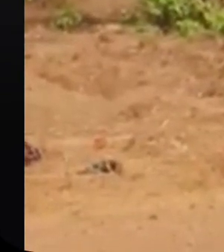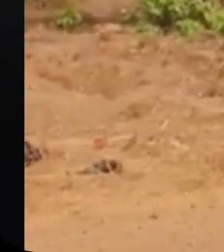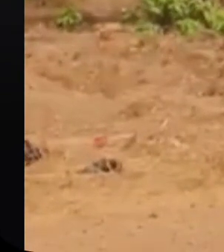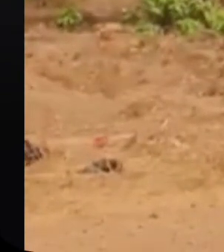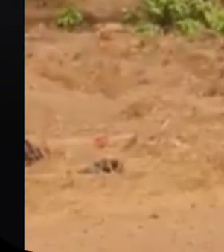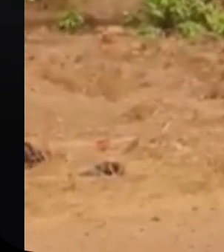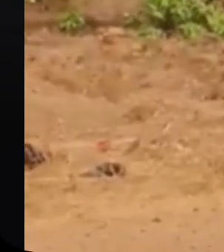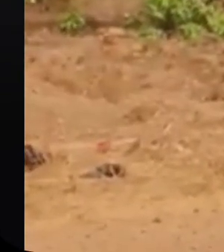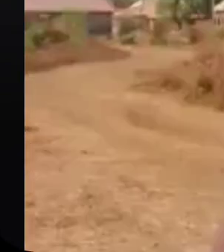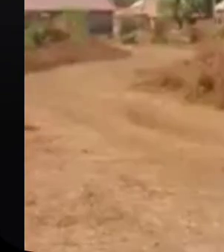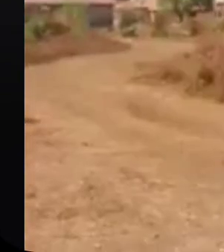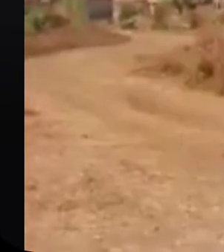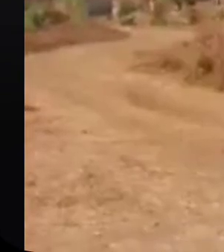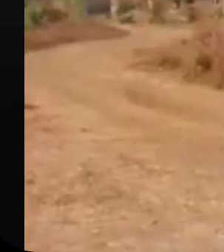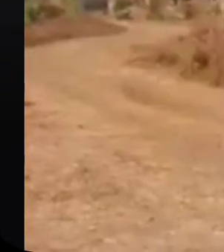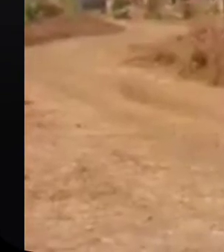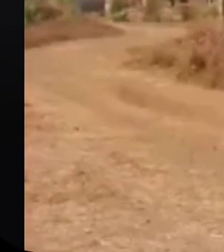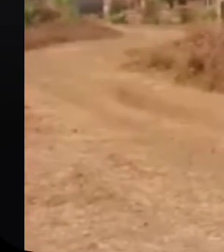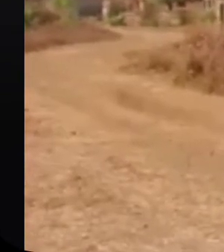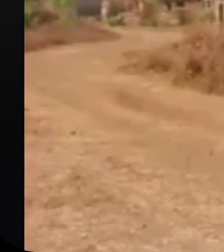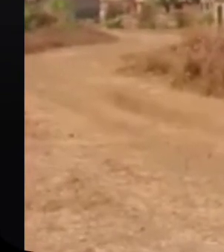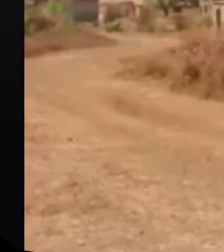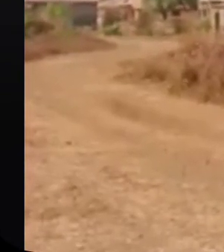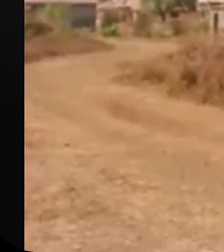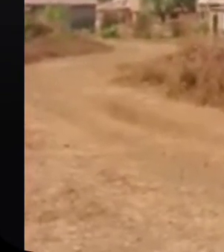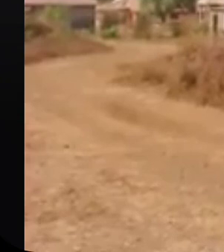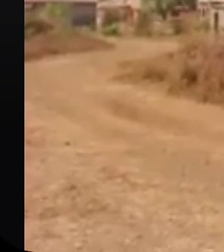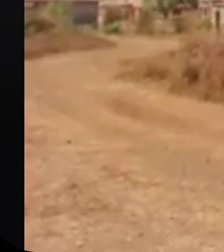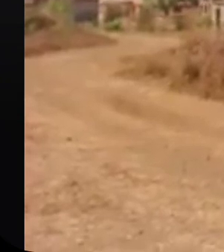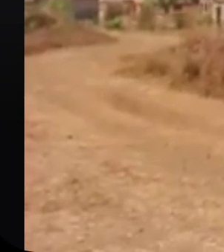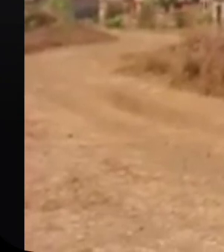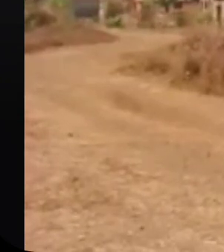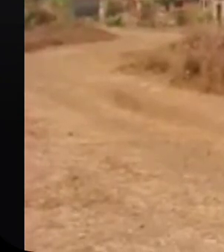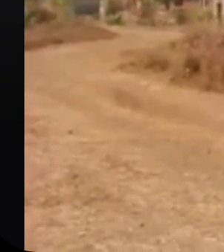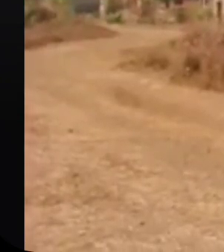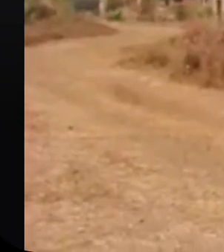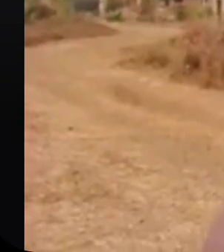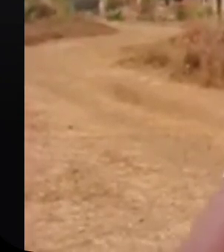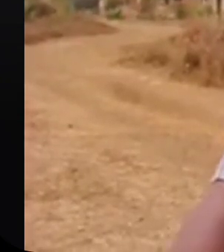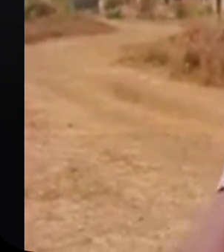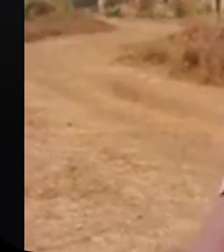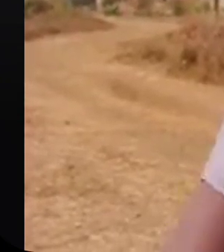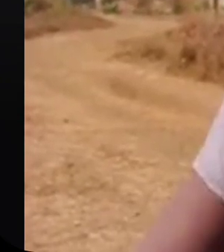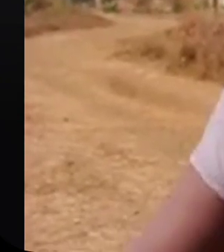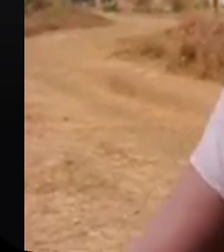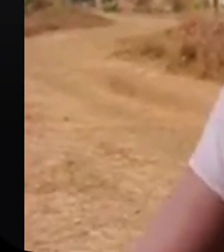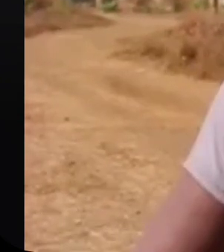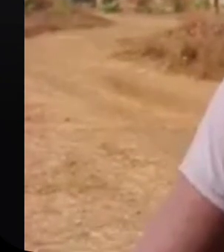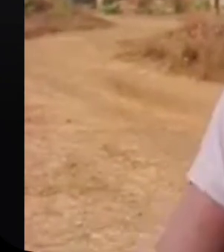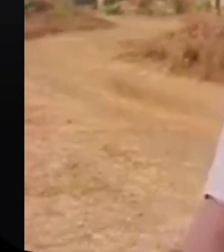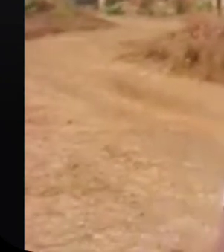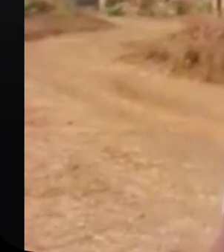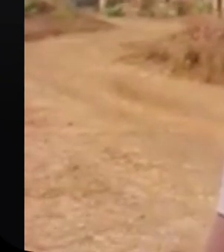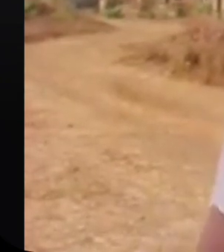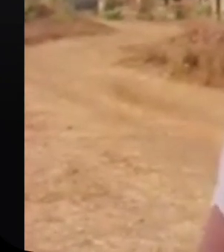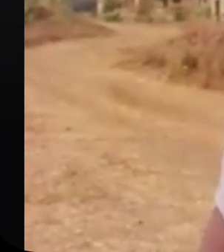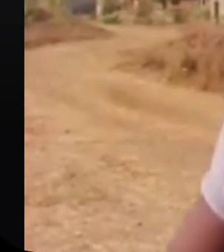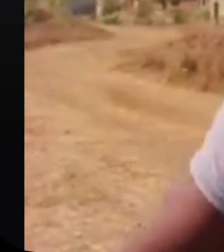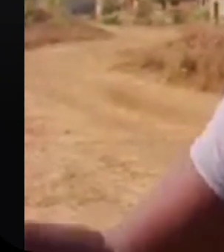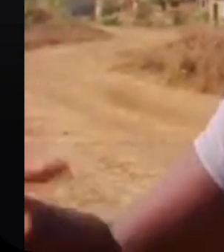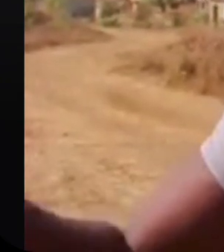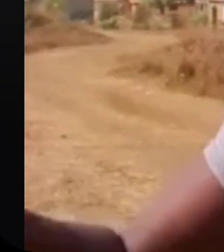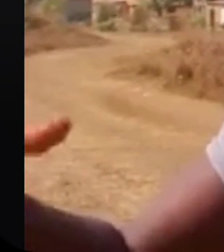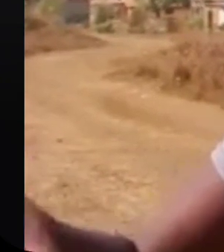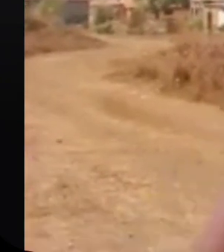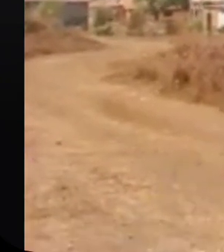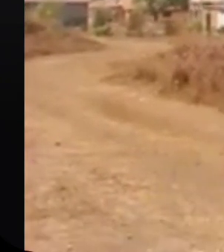and politics. So I'm going to get the way advanced. Politics say they, but after politics and they forget about everything. But we, the